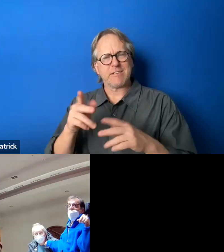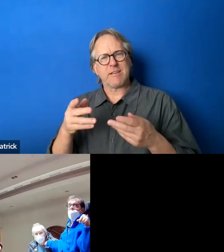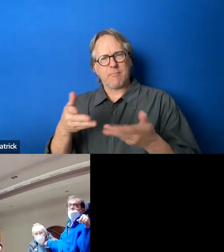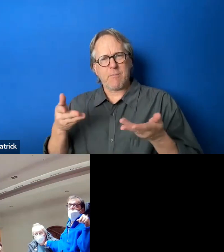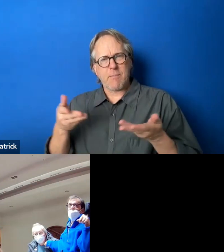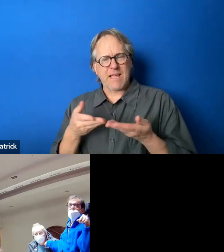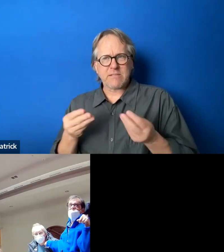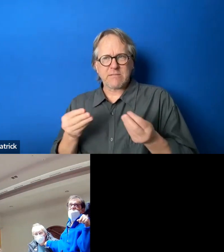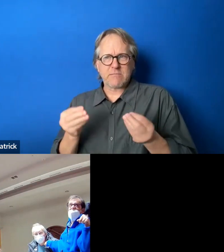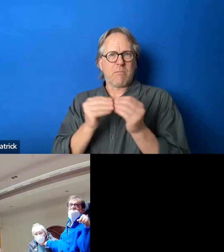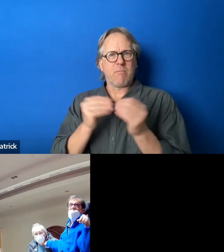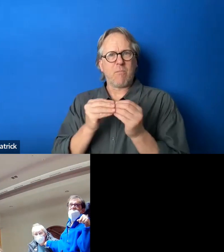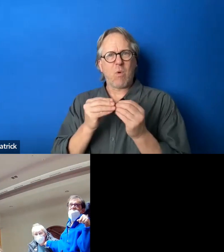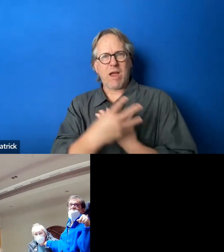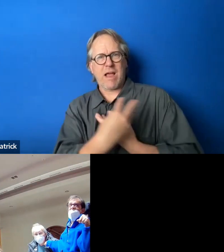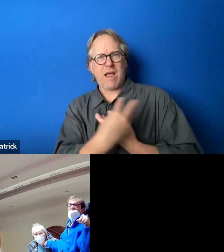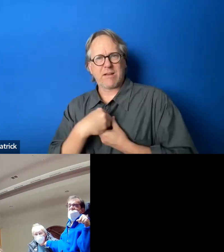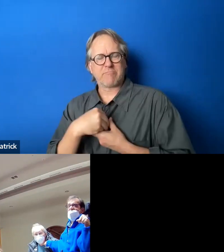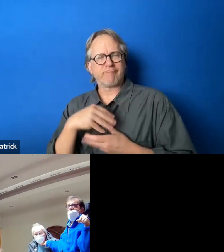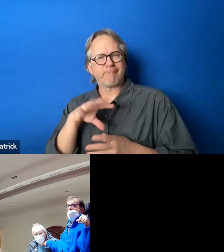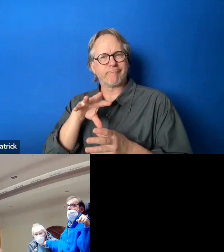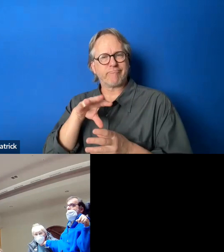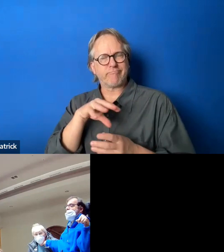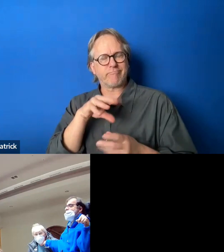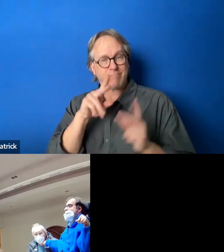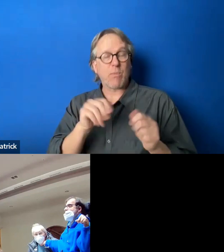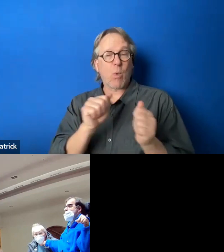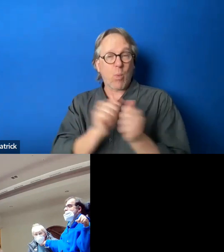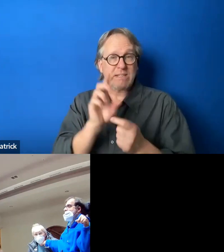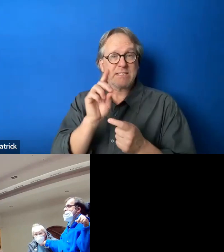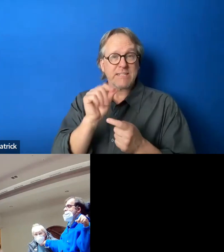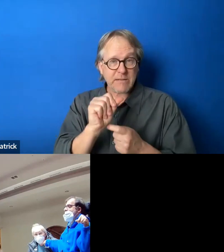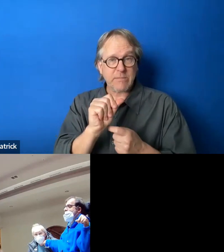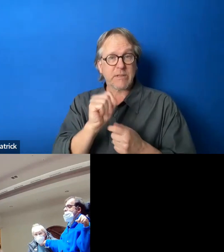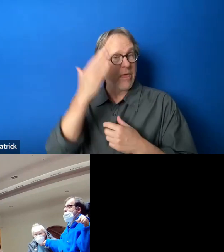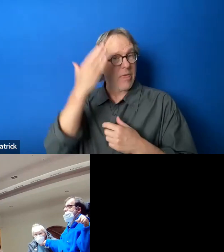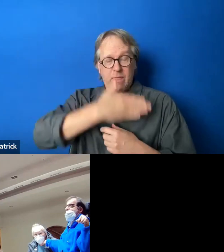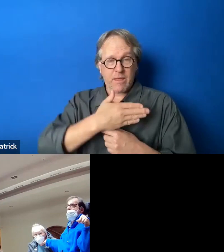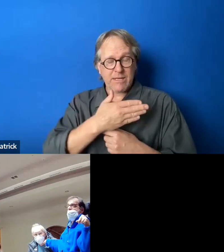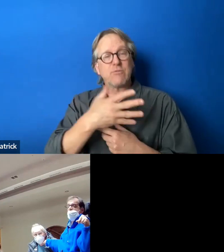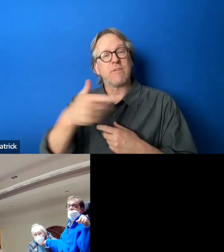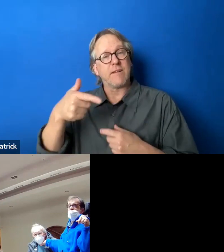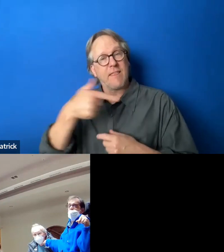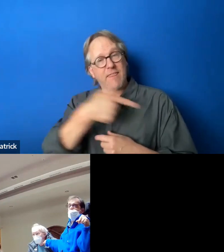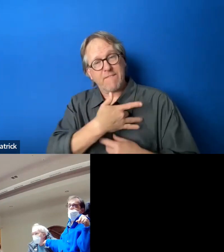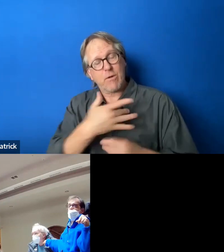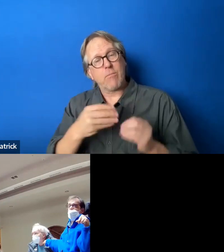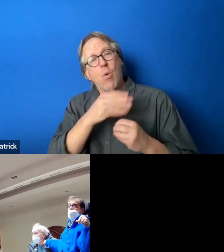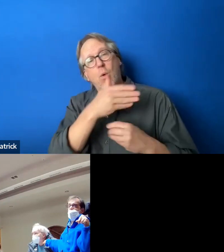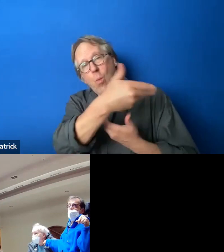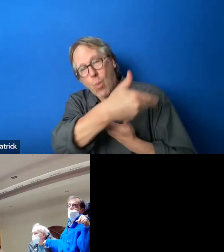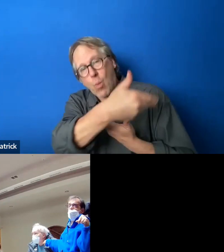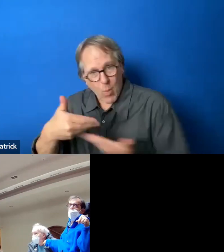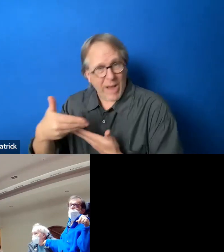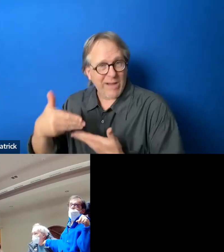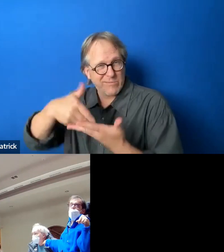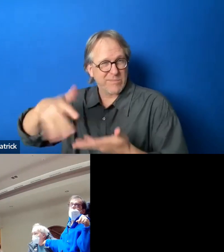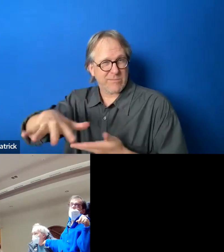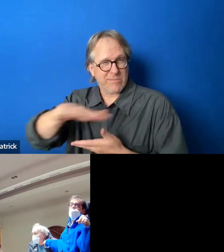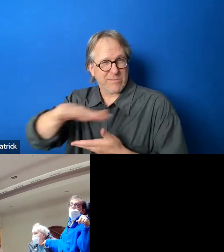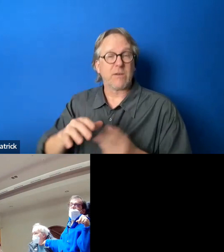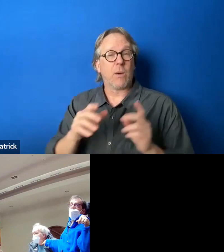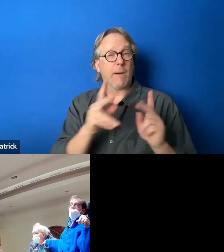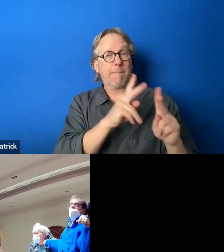with invisible disabilities. But there's kind of a side question that I think maybe you have some expertise on this. So for folks with